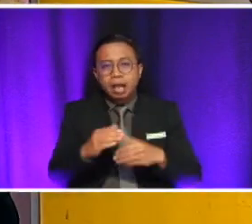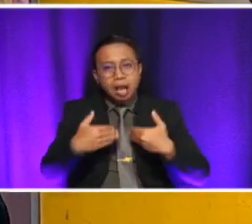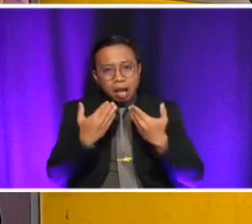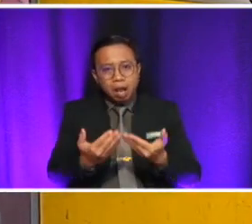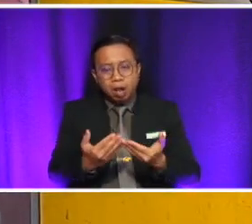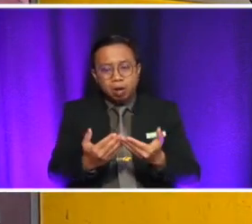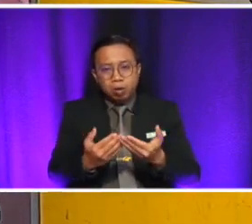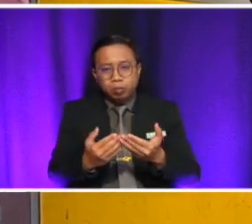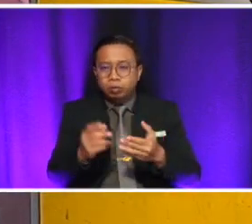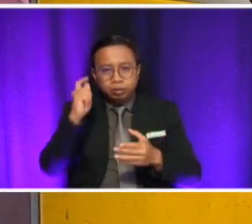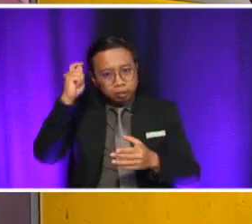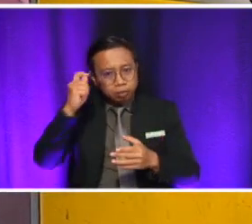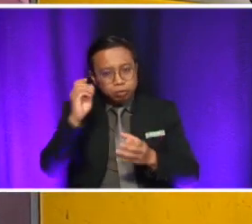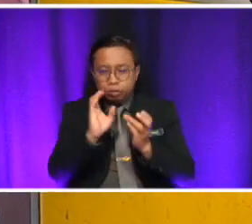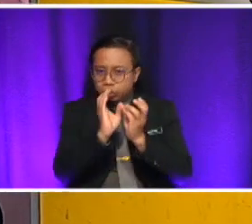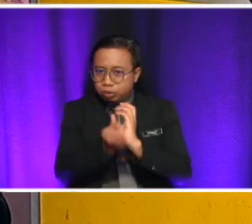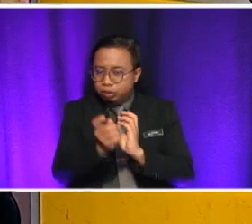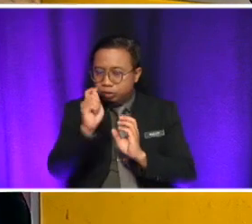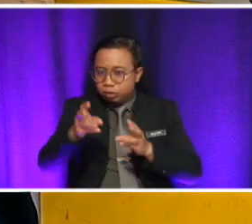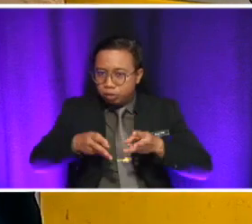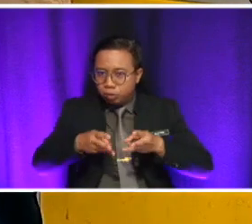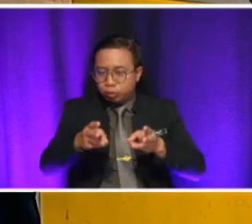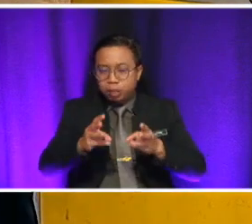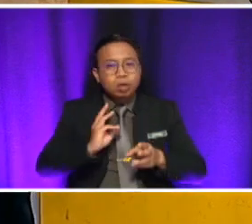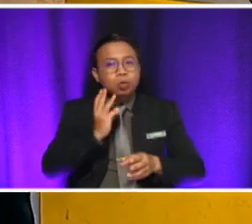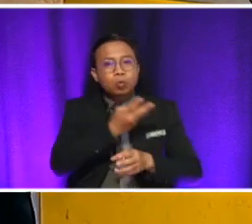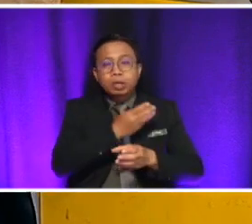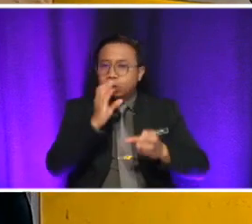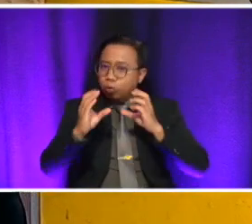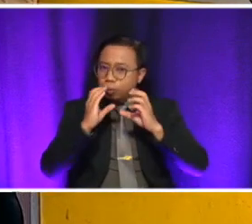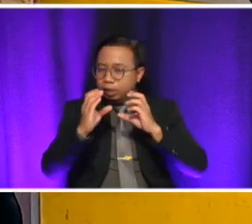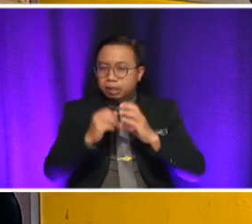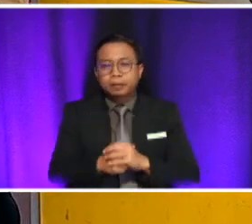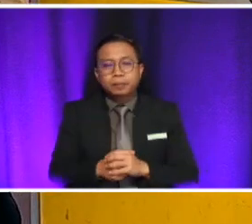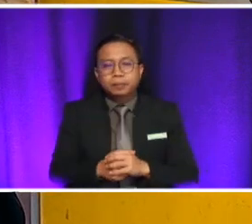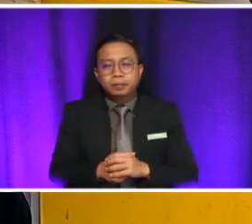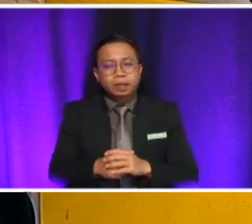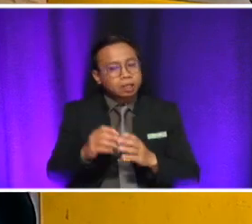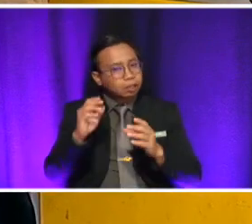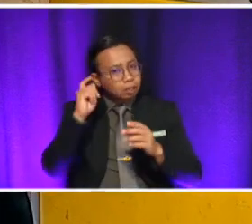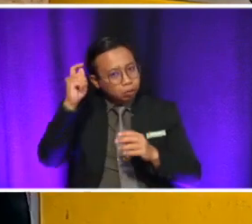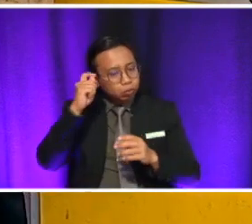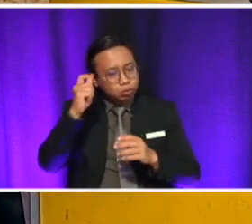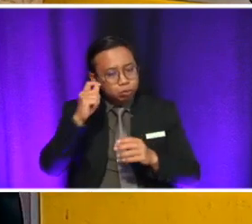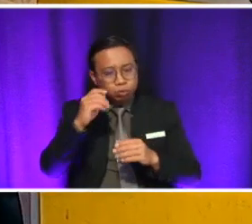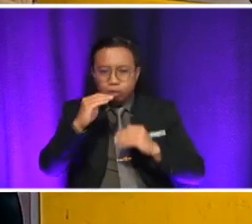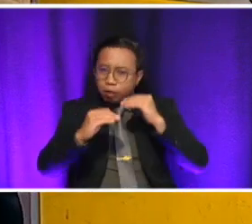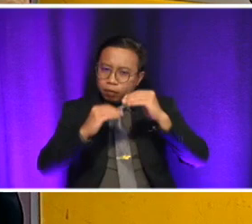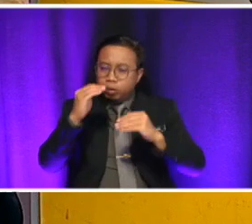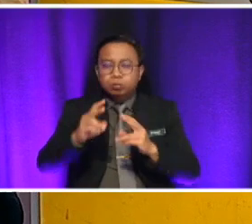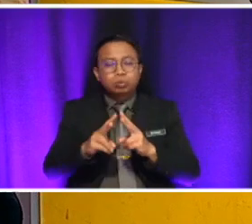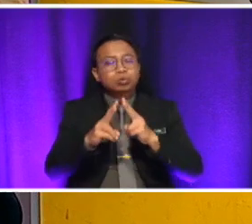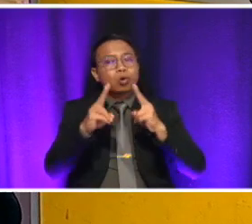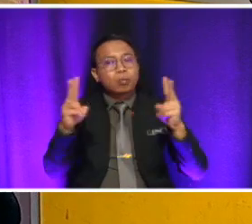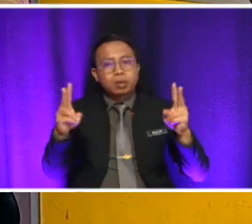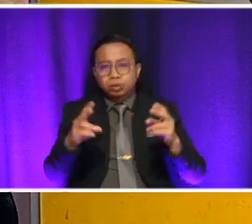has technology changed the way we communicate? Okay, you know, over the years, technology has developed so much, and we could